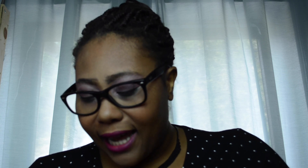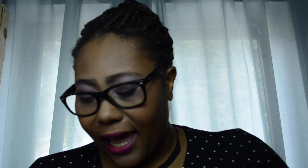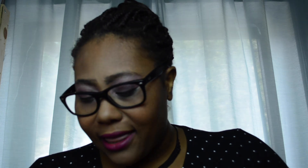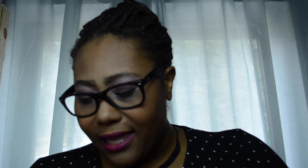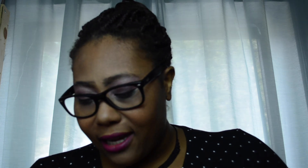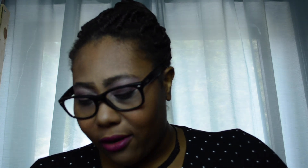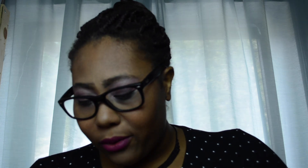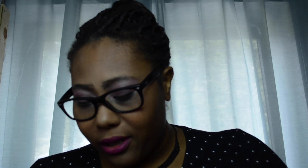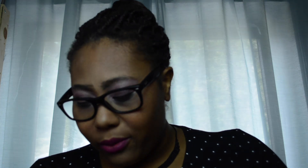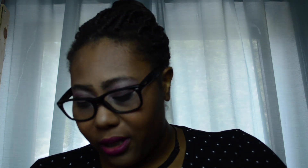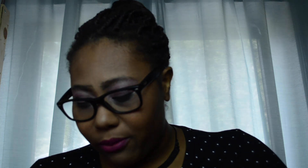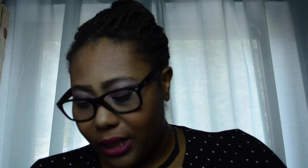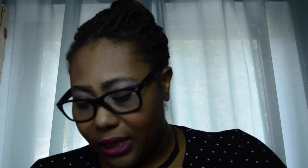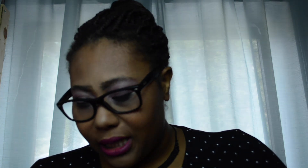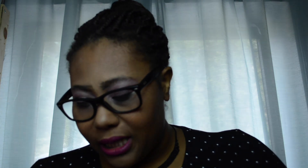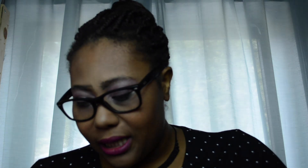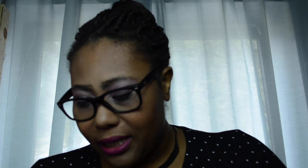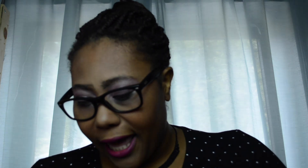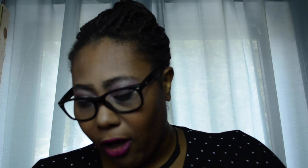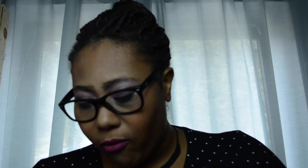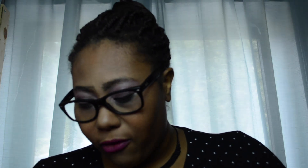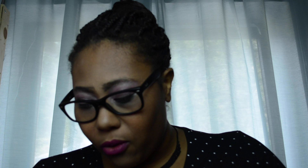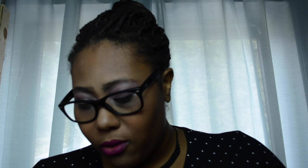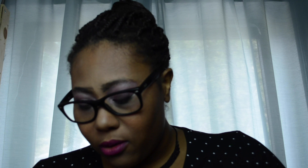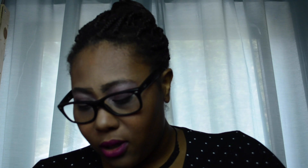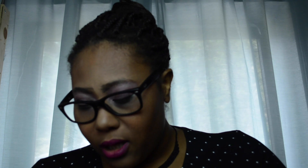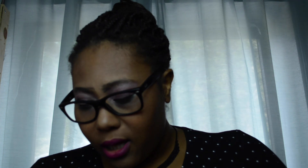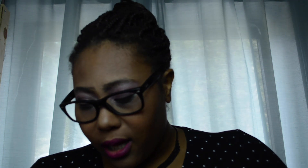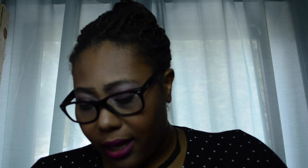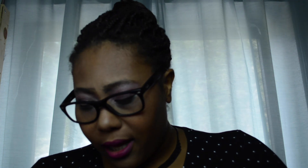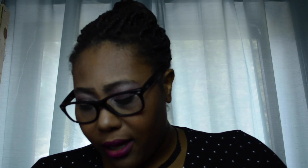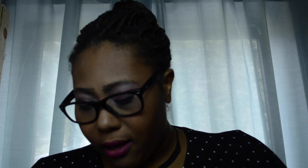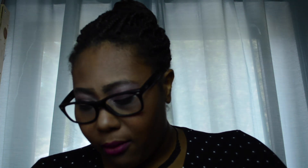that I think are really, really, really helpful.